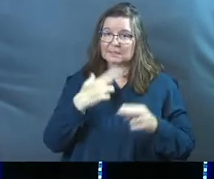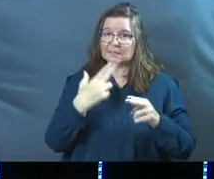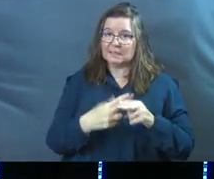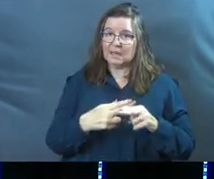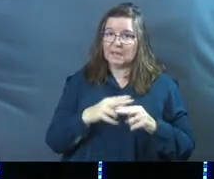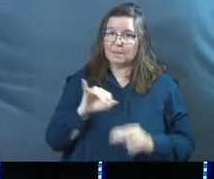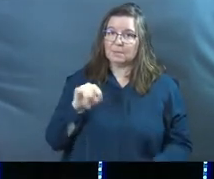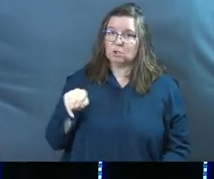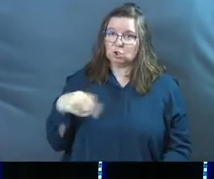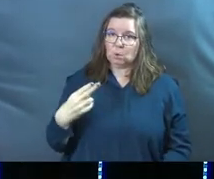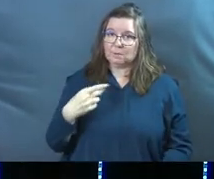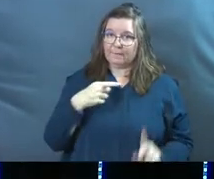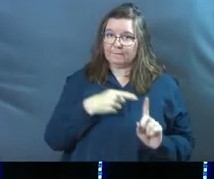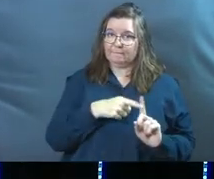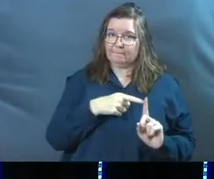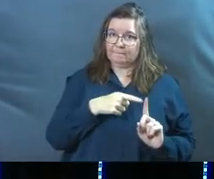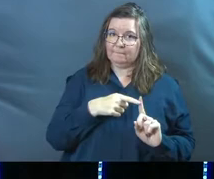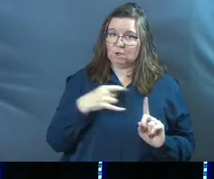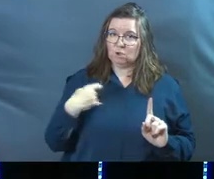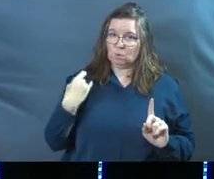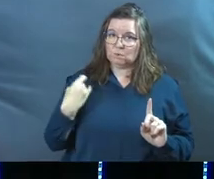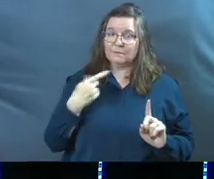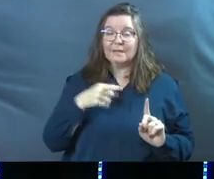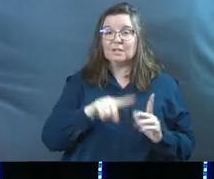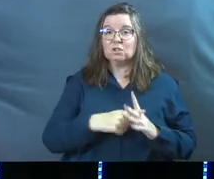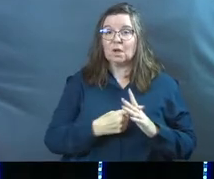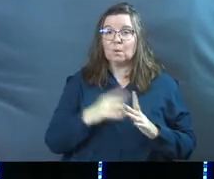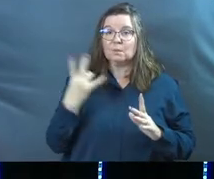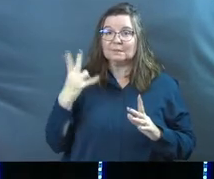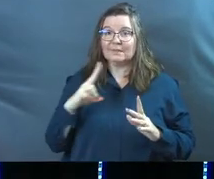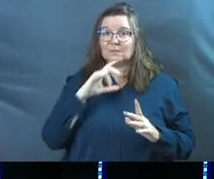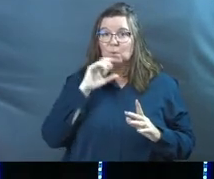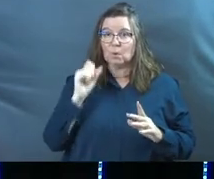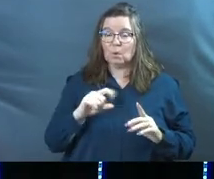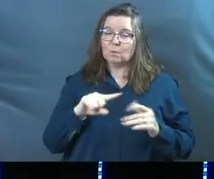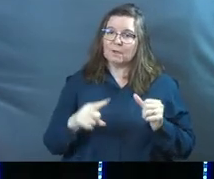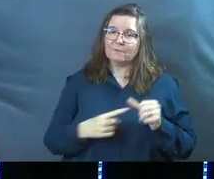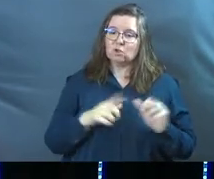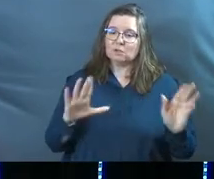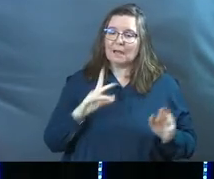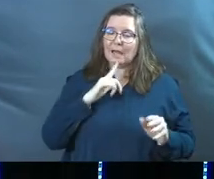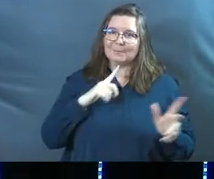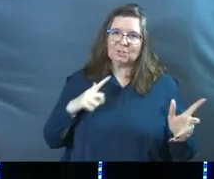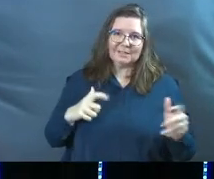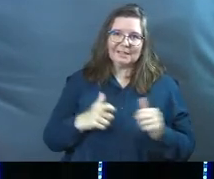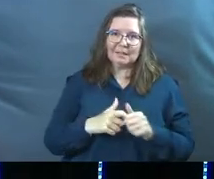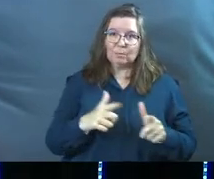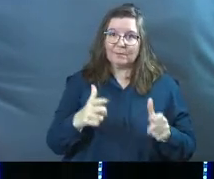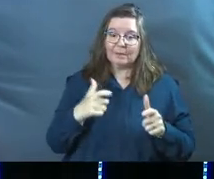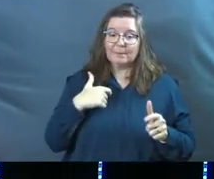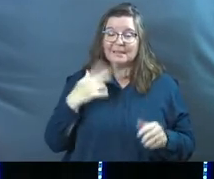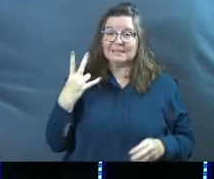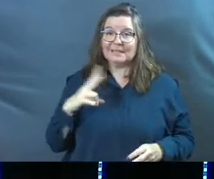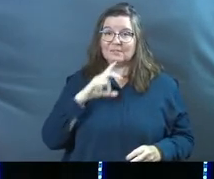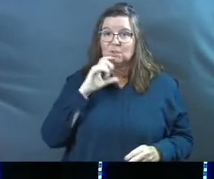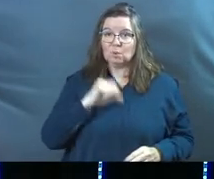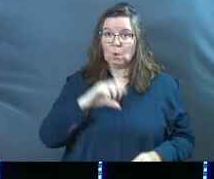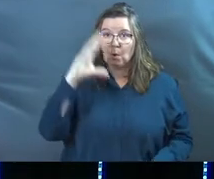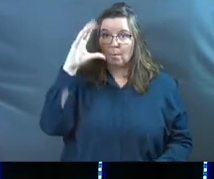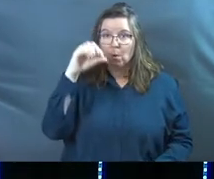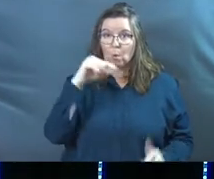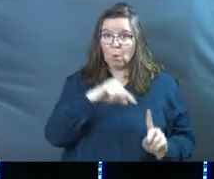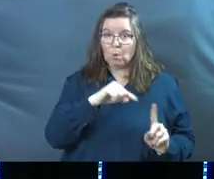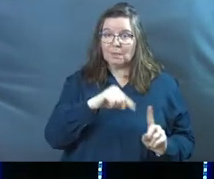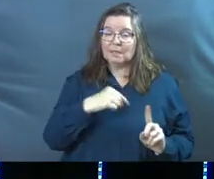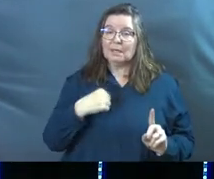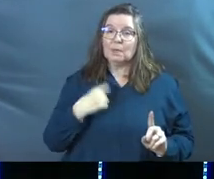how he started when he was 17 years old. And if this is your first Sunday with us, I'm just going to catch you up really, really fast. But this 17-year-old boy,